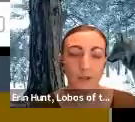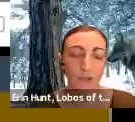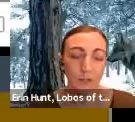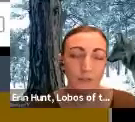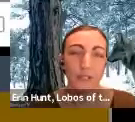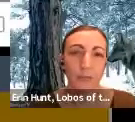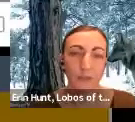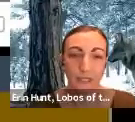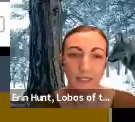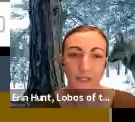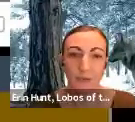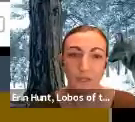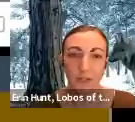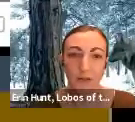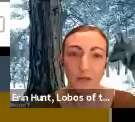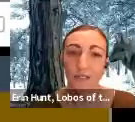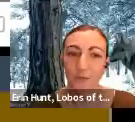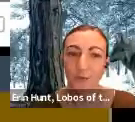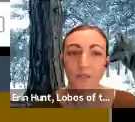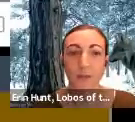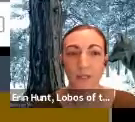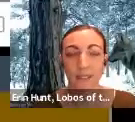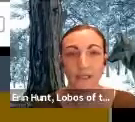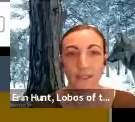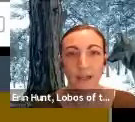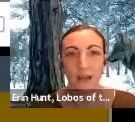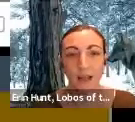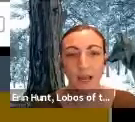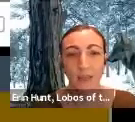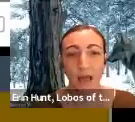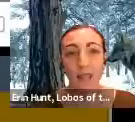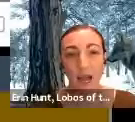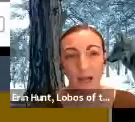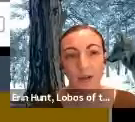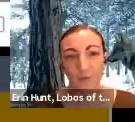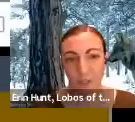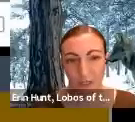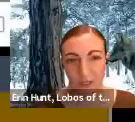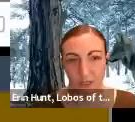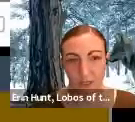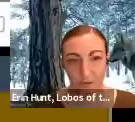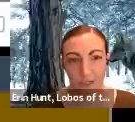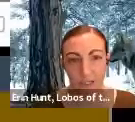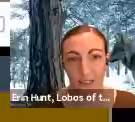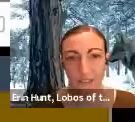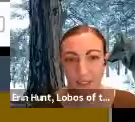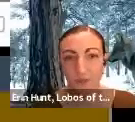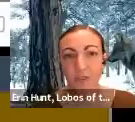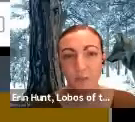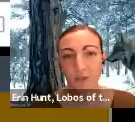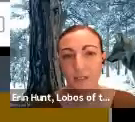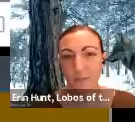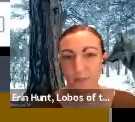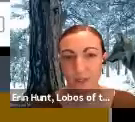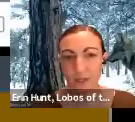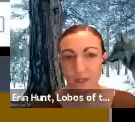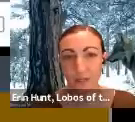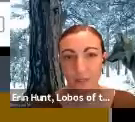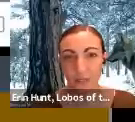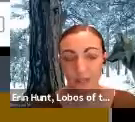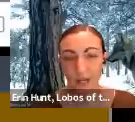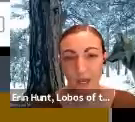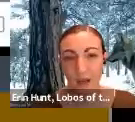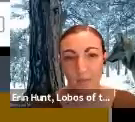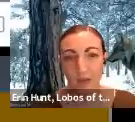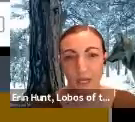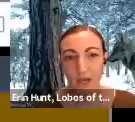gray wolves are as closely related to each other as full siblings. And that lack of gene diversity continues to put the subspecies